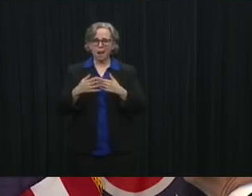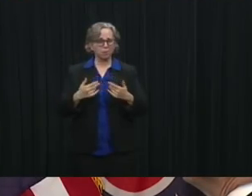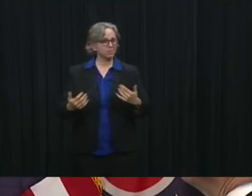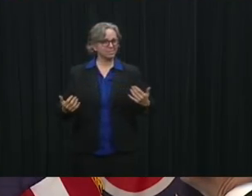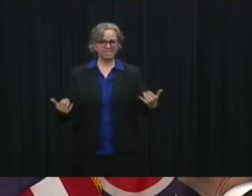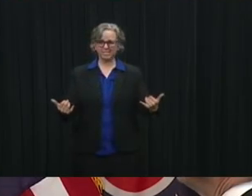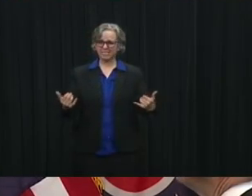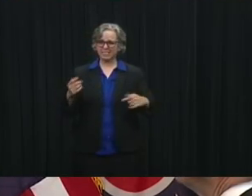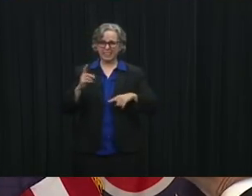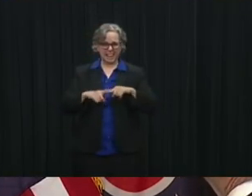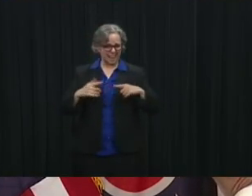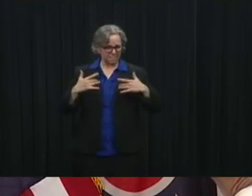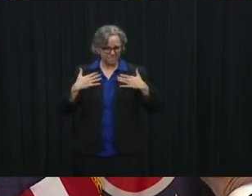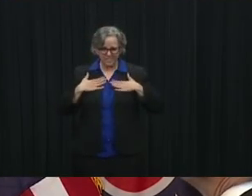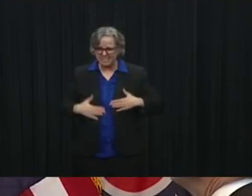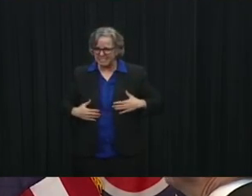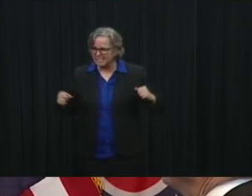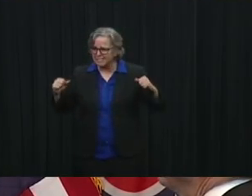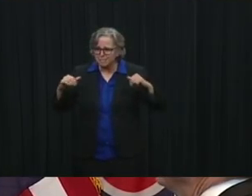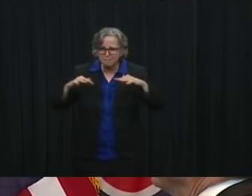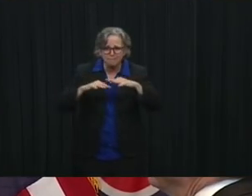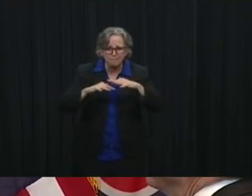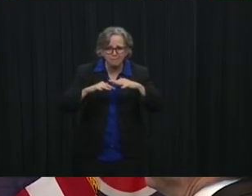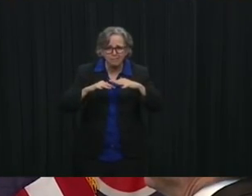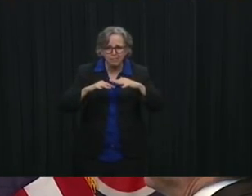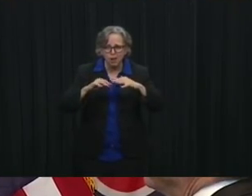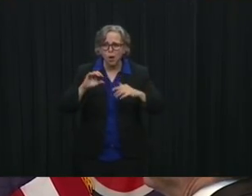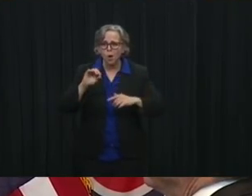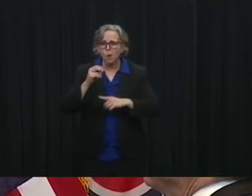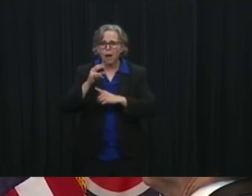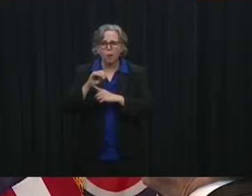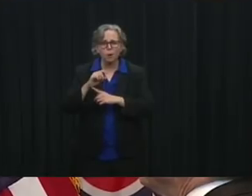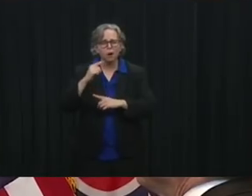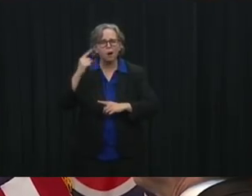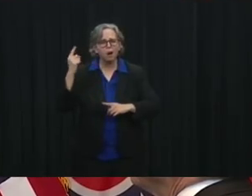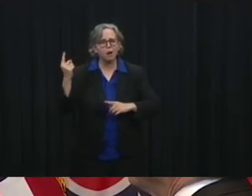in Ohio, we will always stand together.